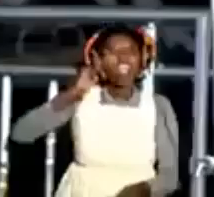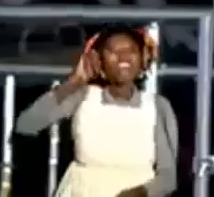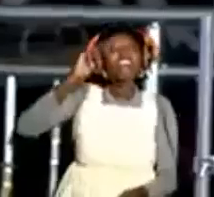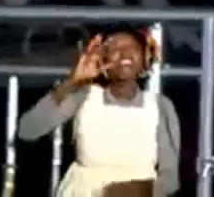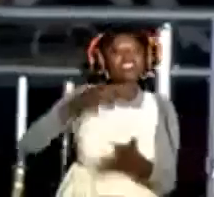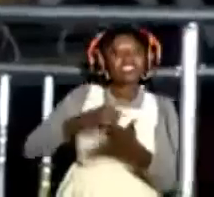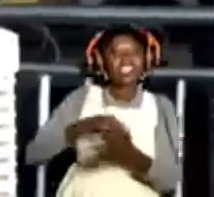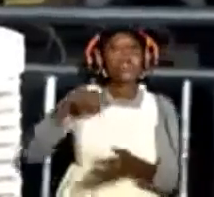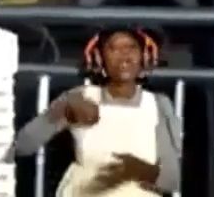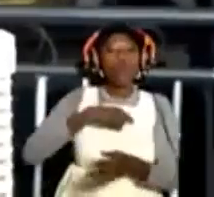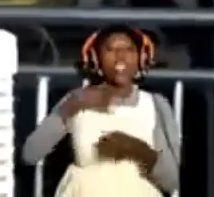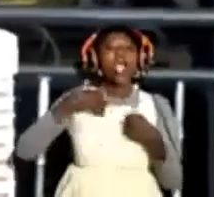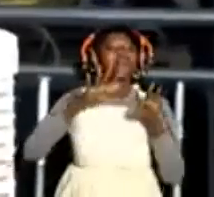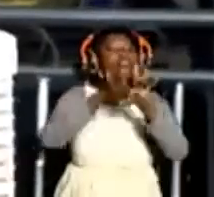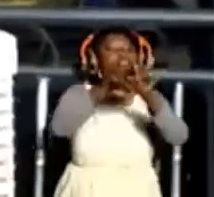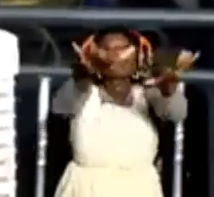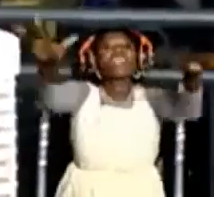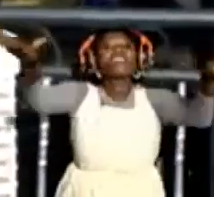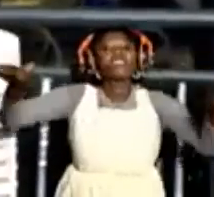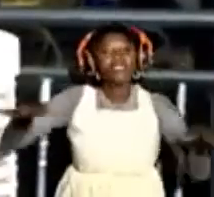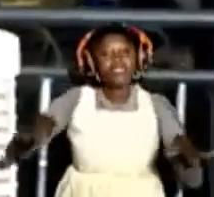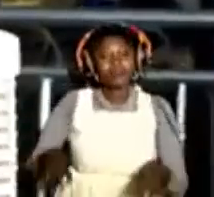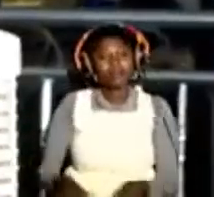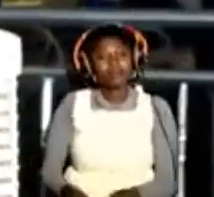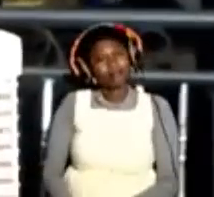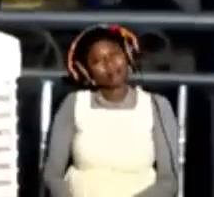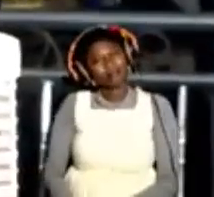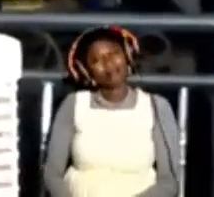I need that message. We need to spread it everywhere.